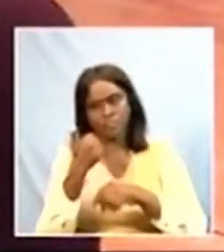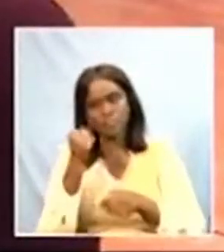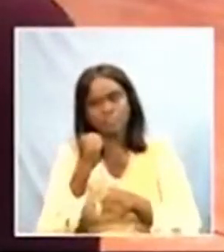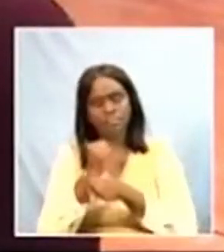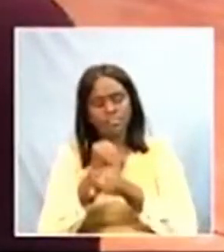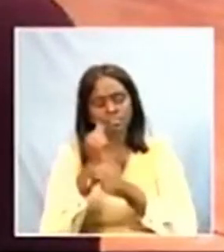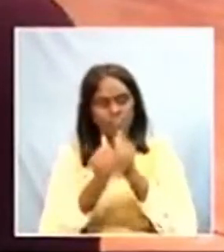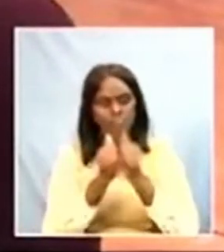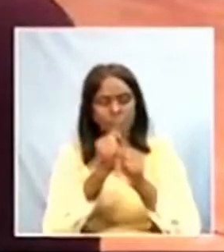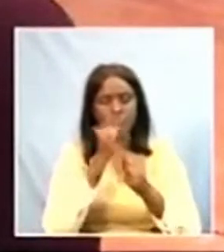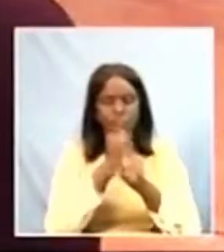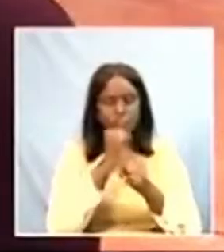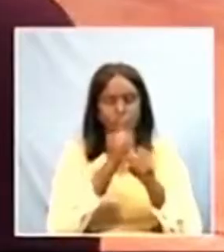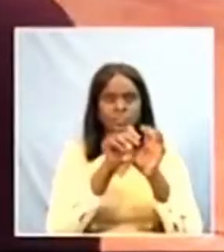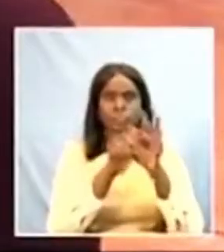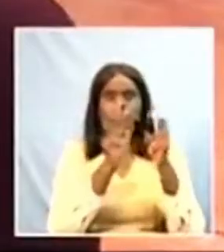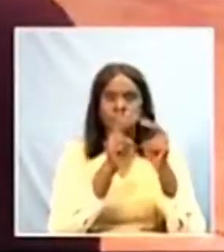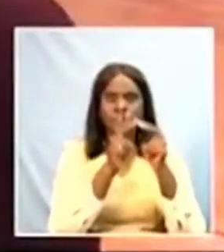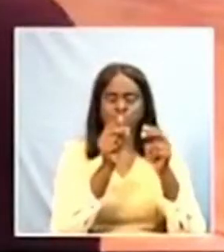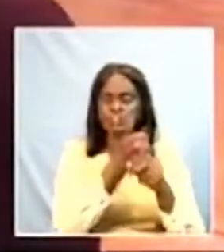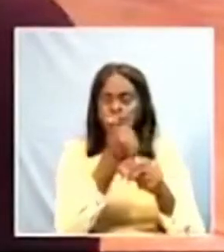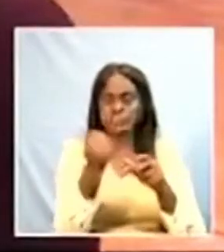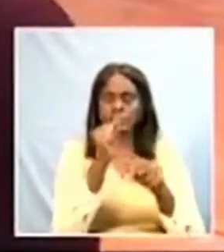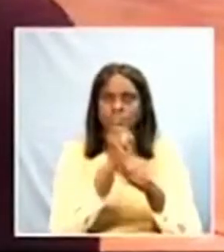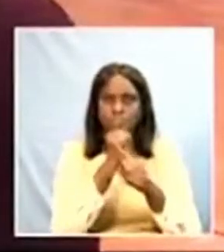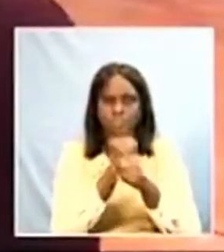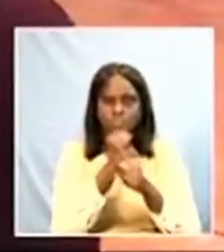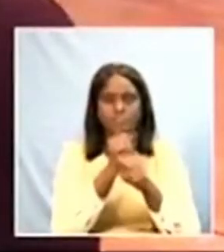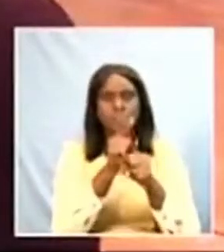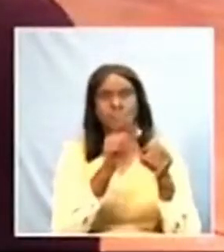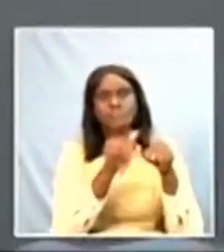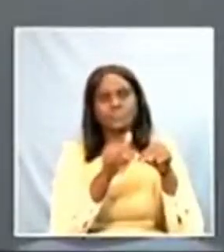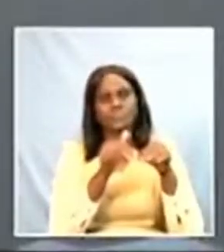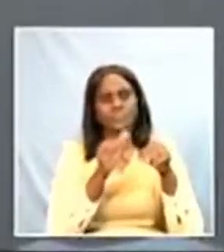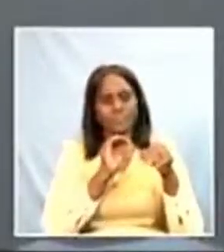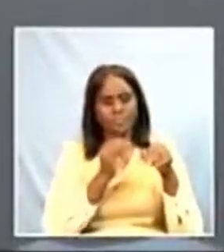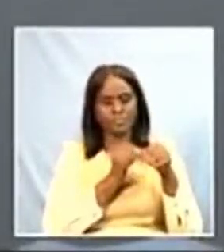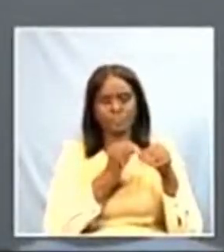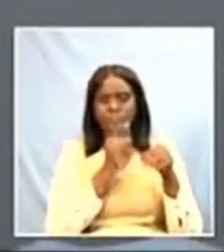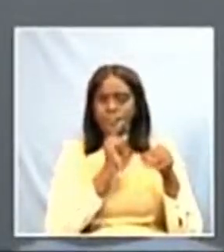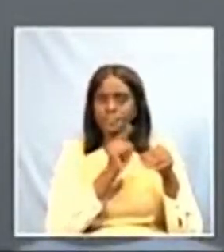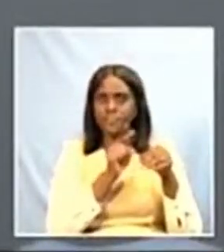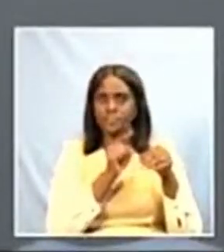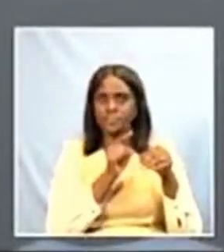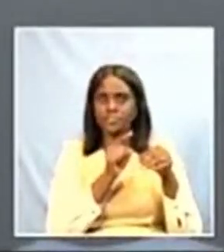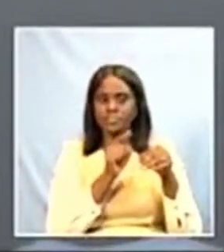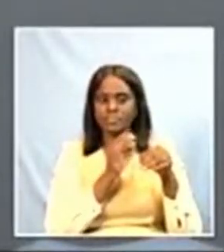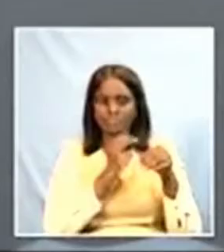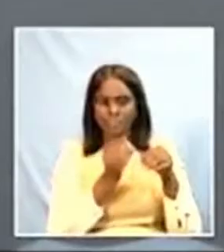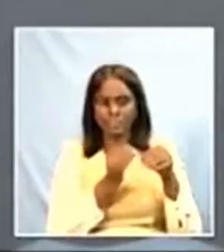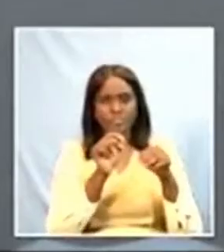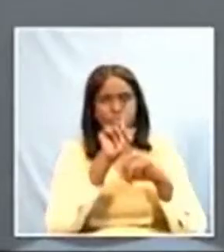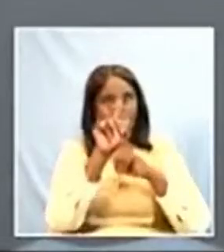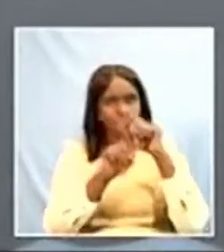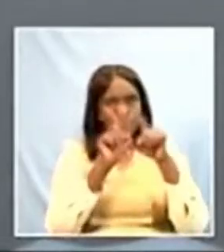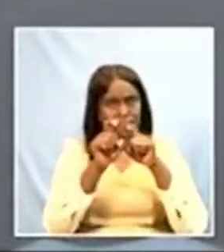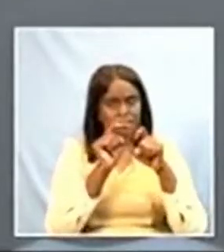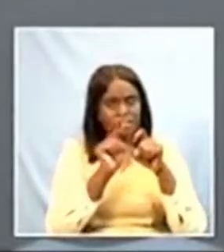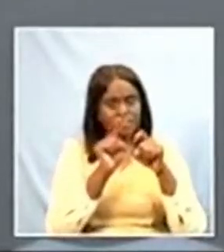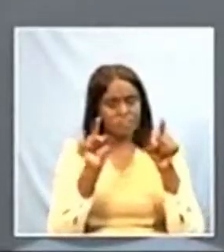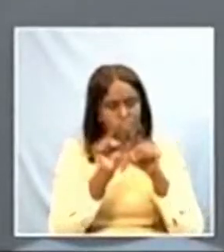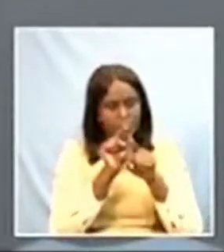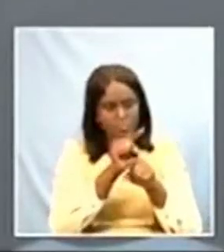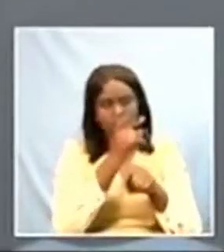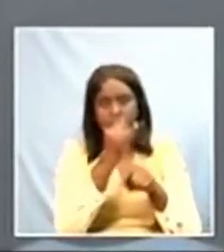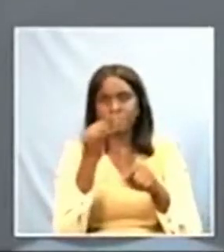done to the contract, exterior works connection. You are avoiding our contracts, our questions. The